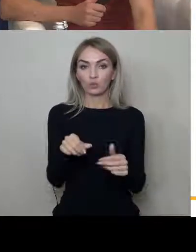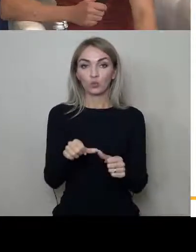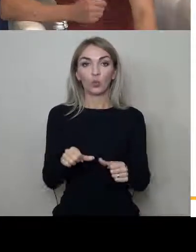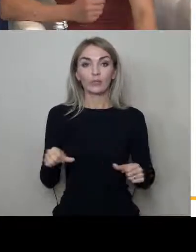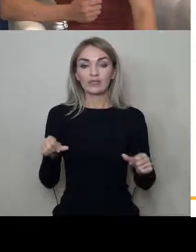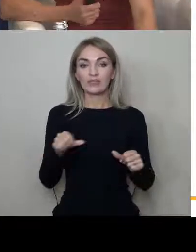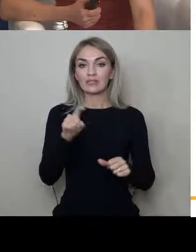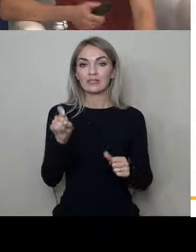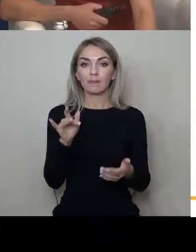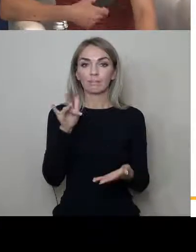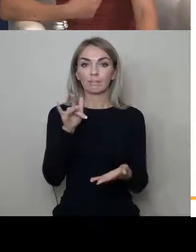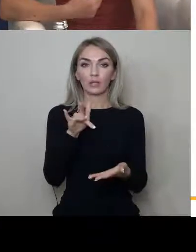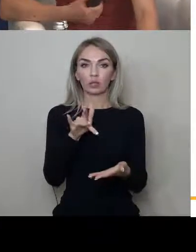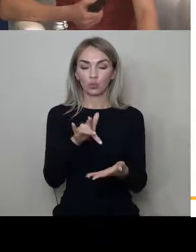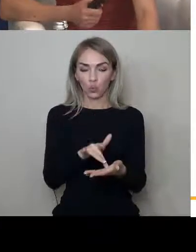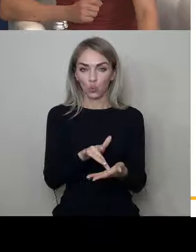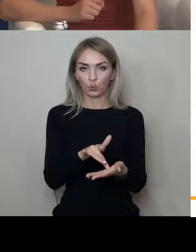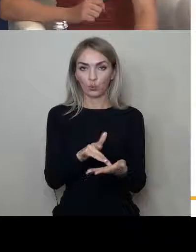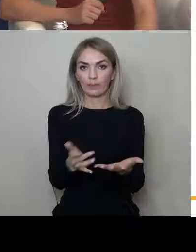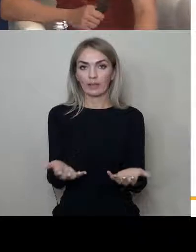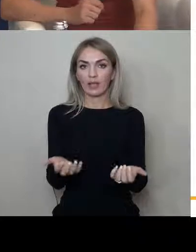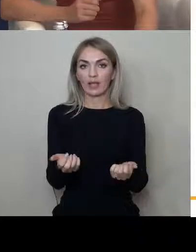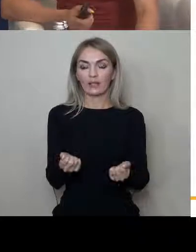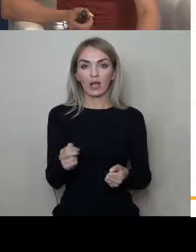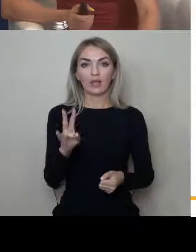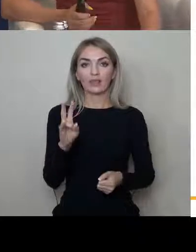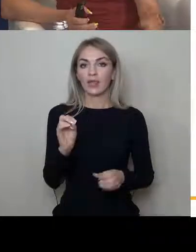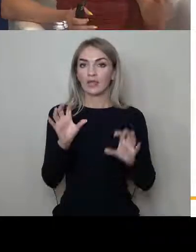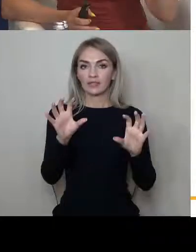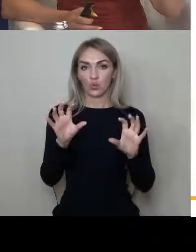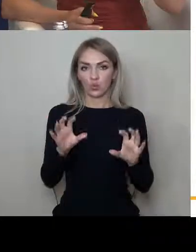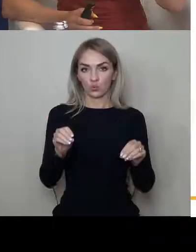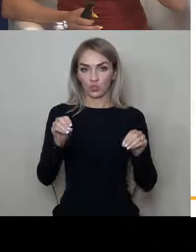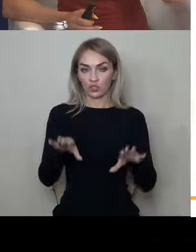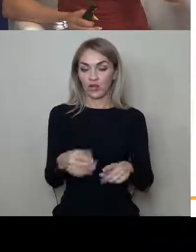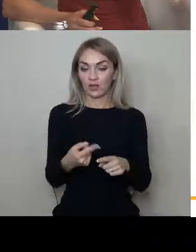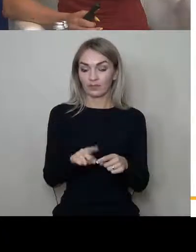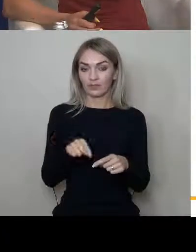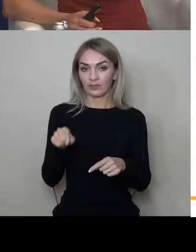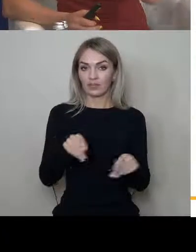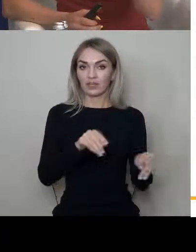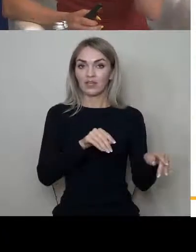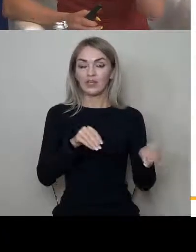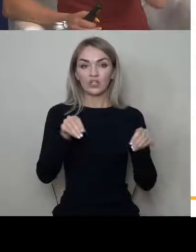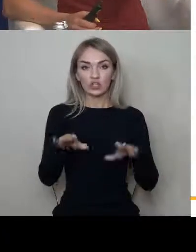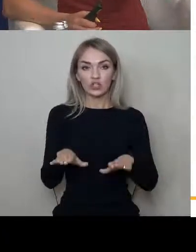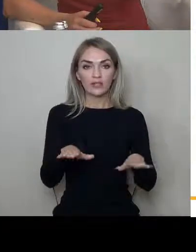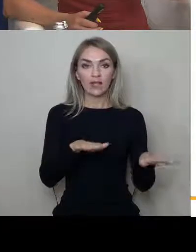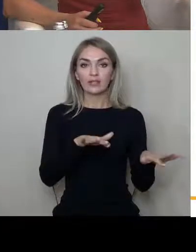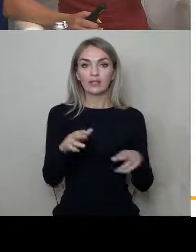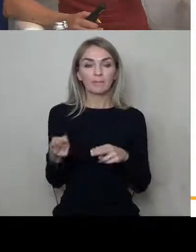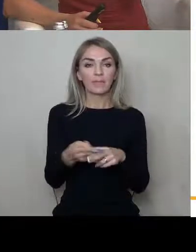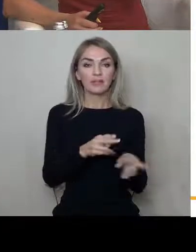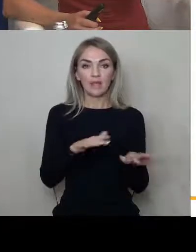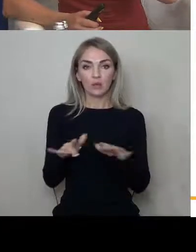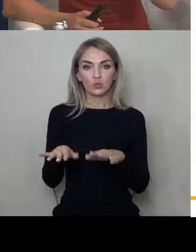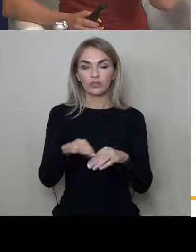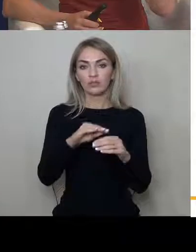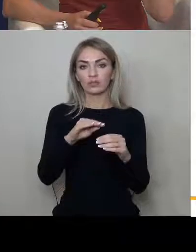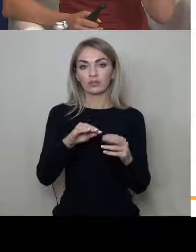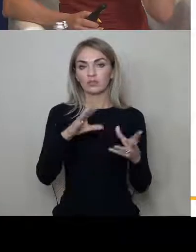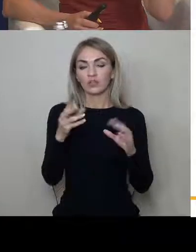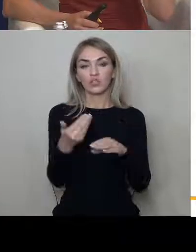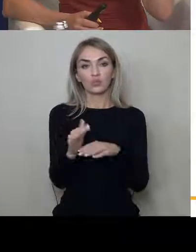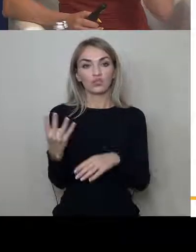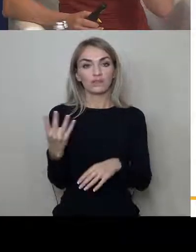of an election commission with the objective of making it, of forcing it to make illegal